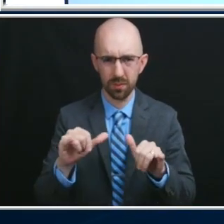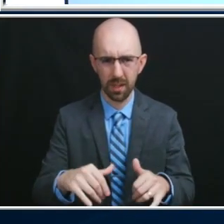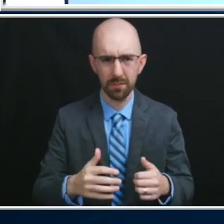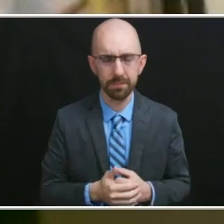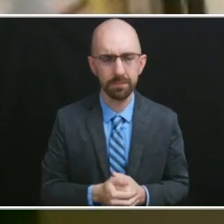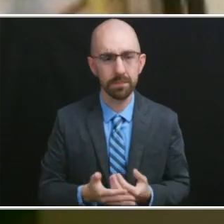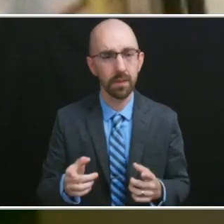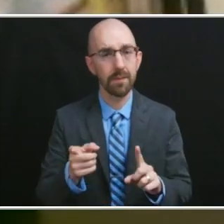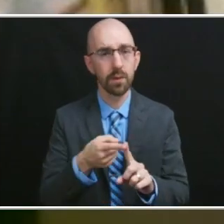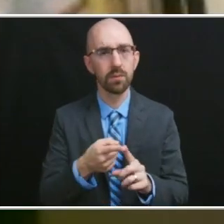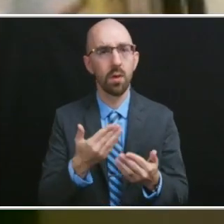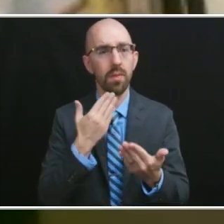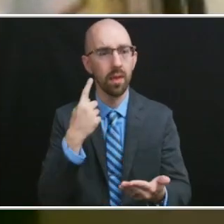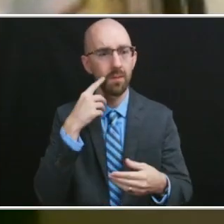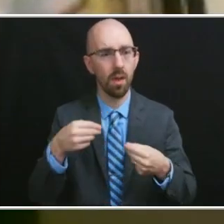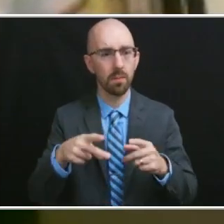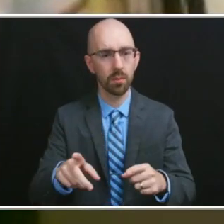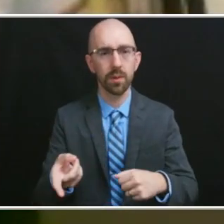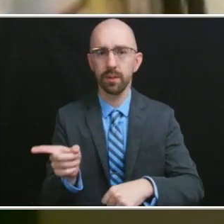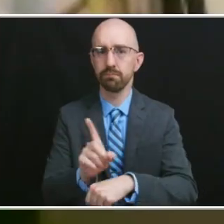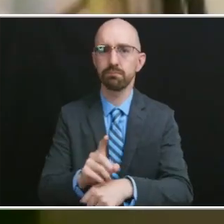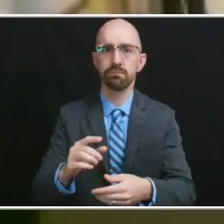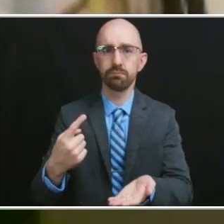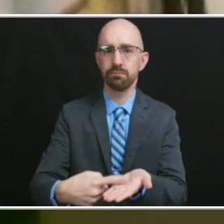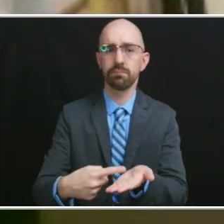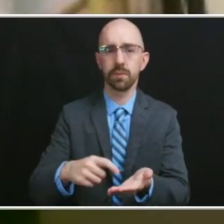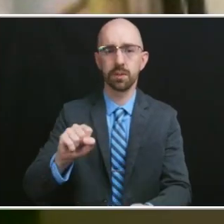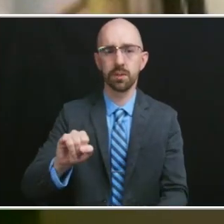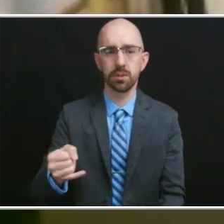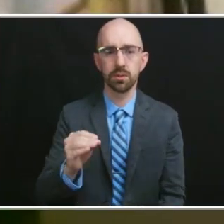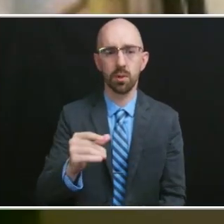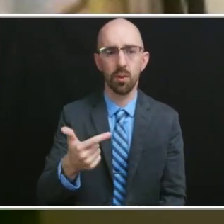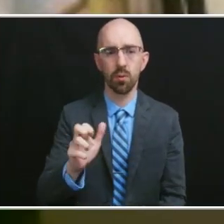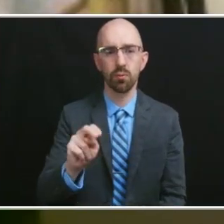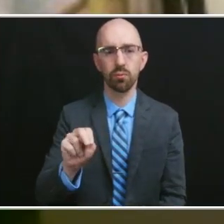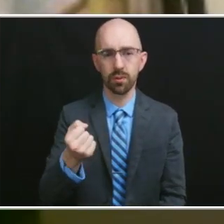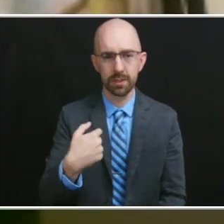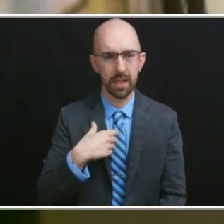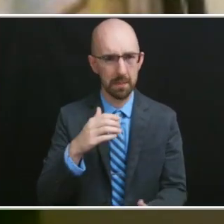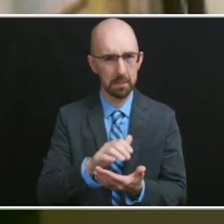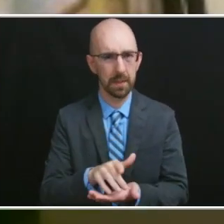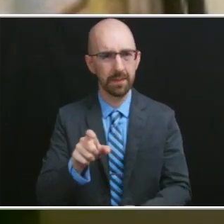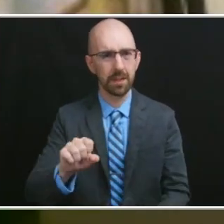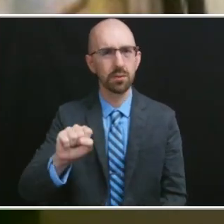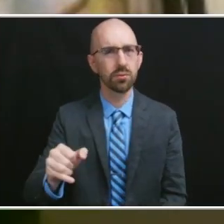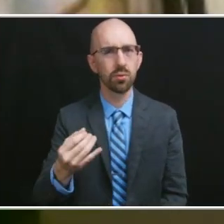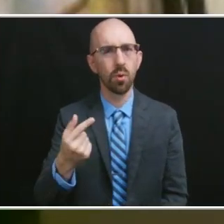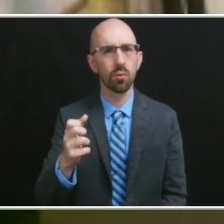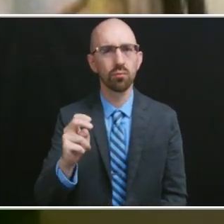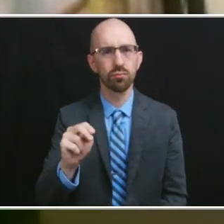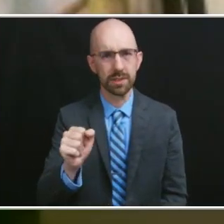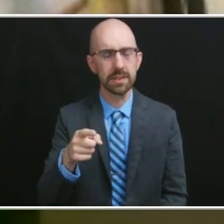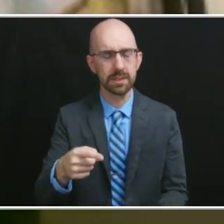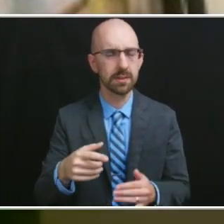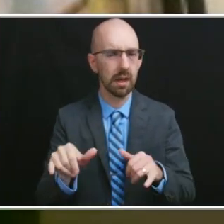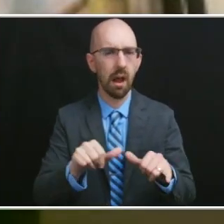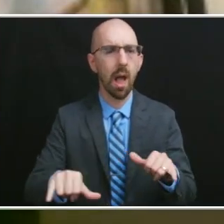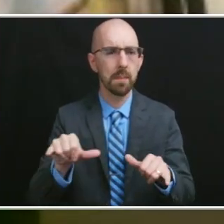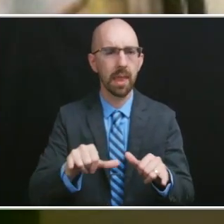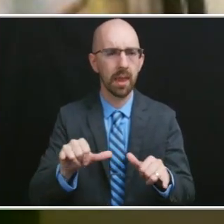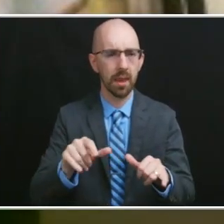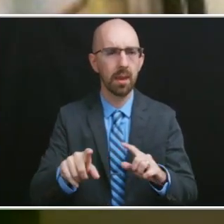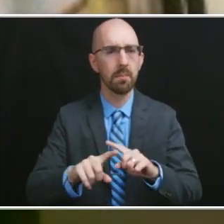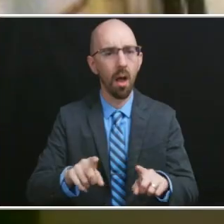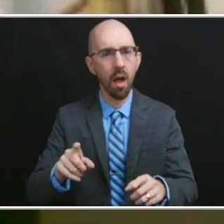Well, first of all, thank you for the opportunity to discuss Sjögren's disease today. I believe Sjögren's is a common yet extremely under-recognized